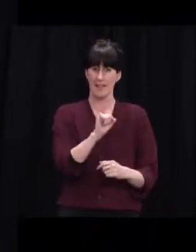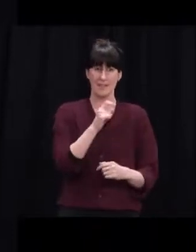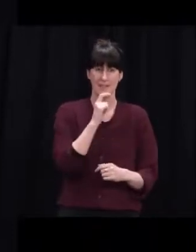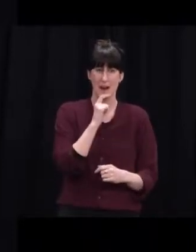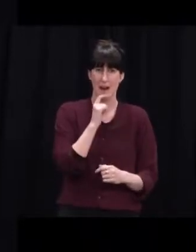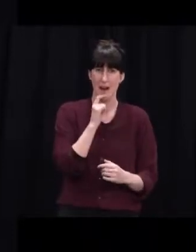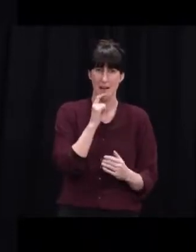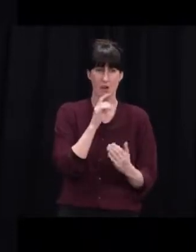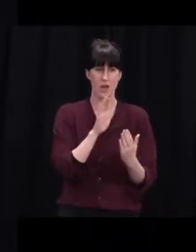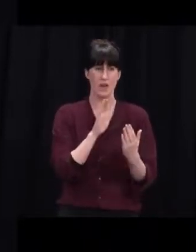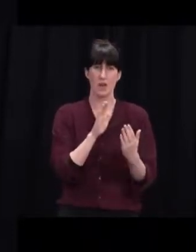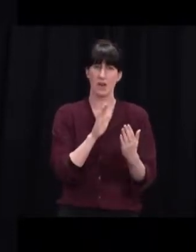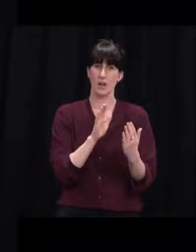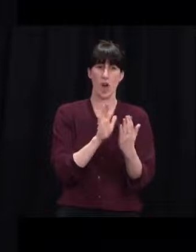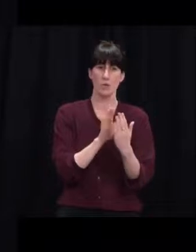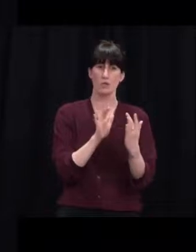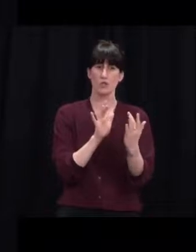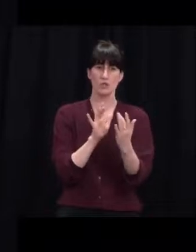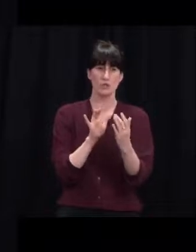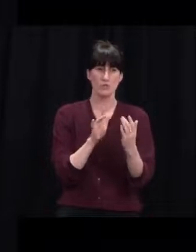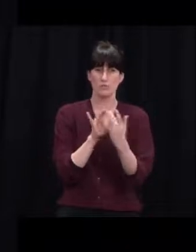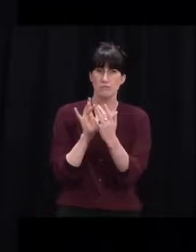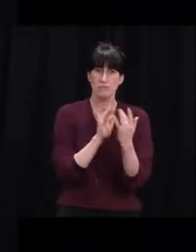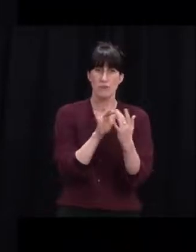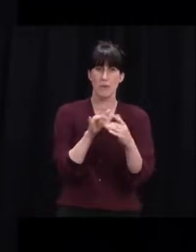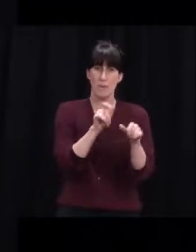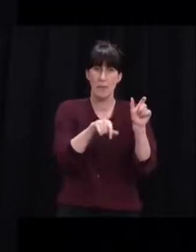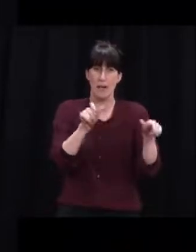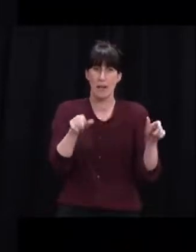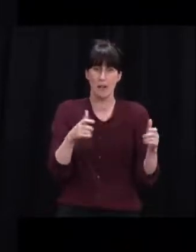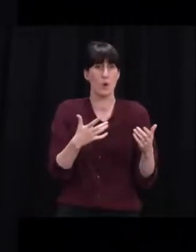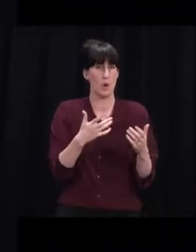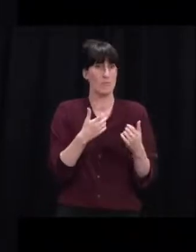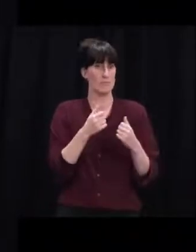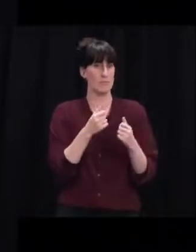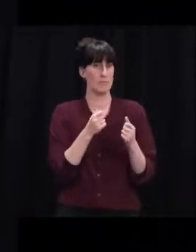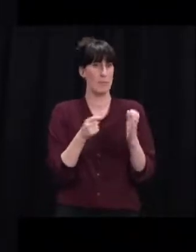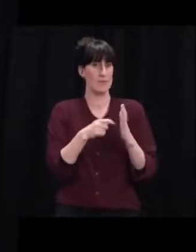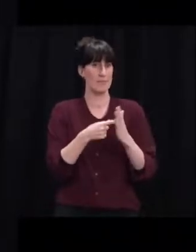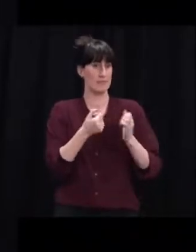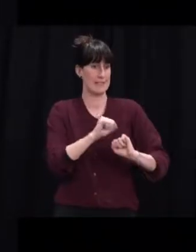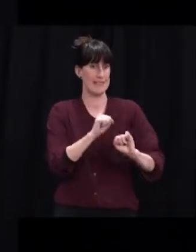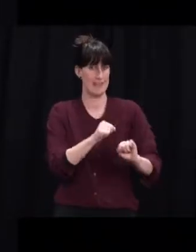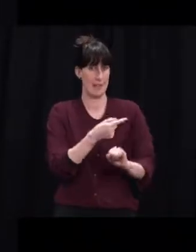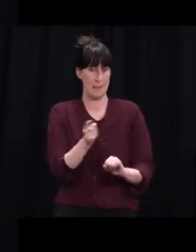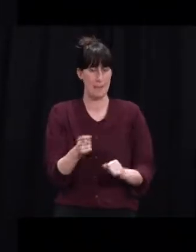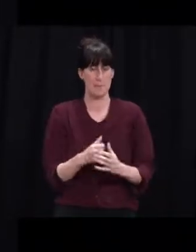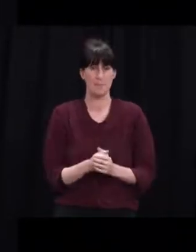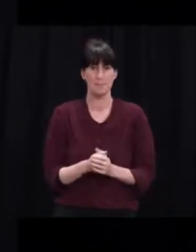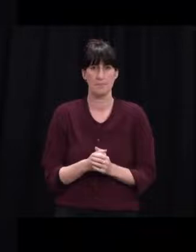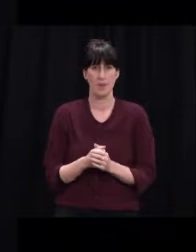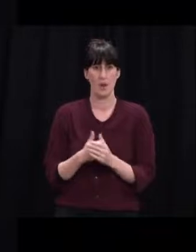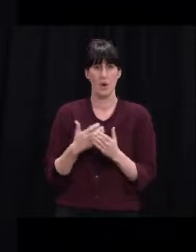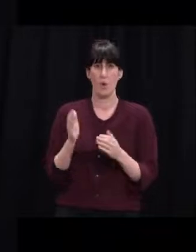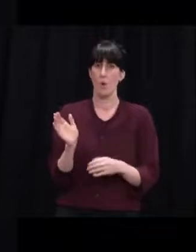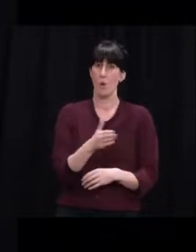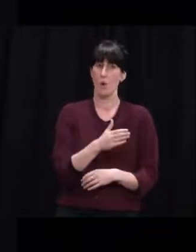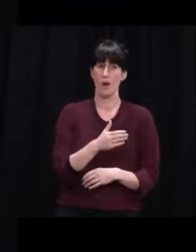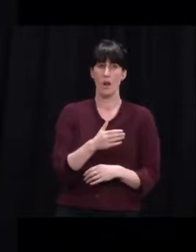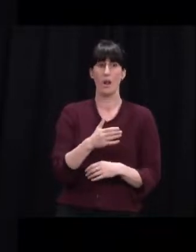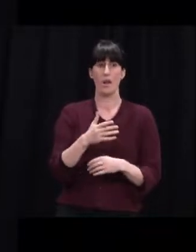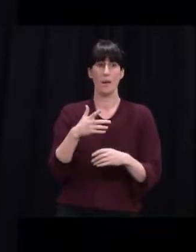in particular. They want to make sure that their staff are protected at Alert Level 4, and we're working with them to ensure that that can happen.